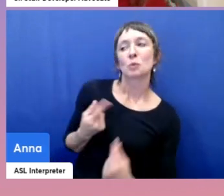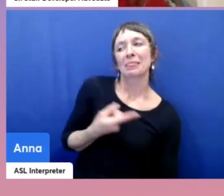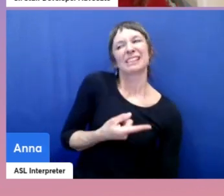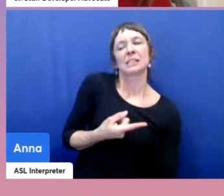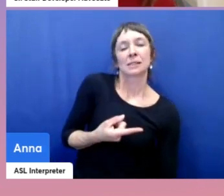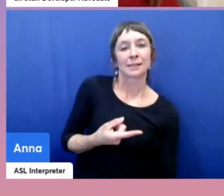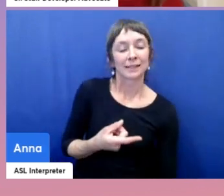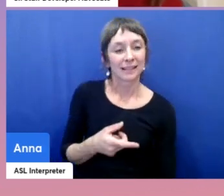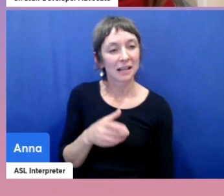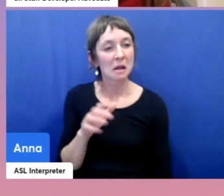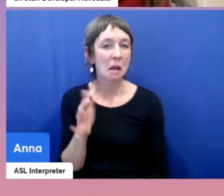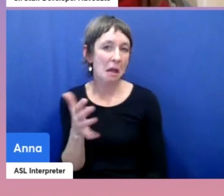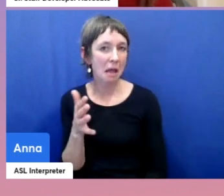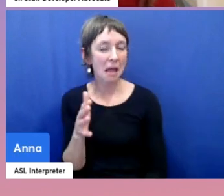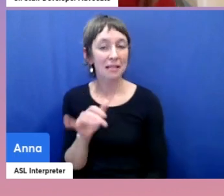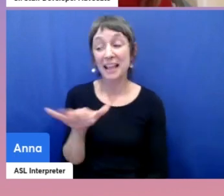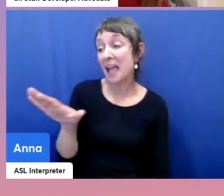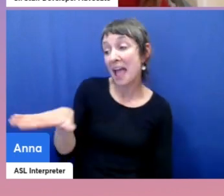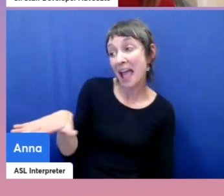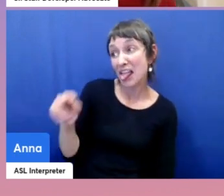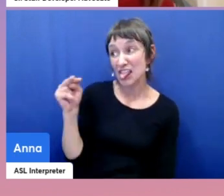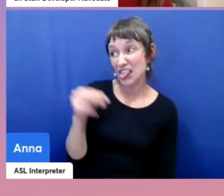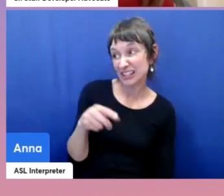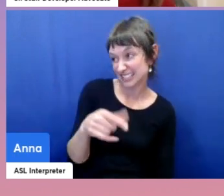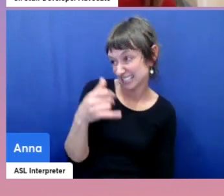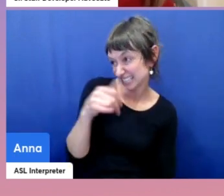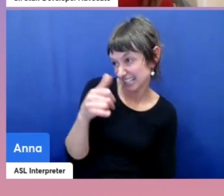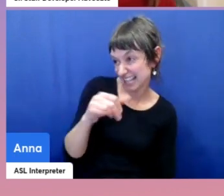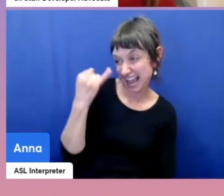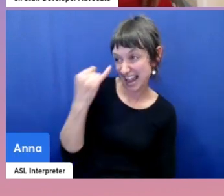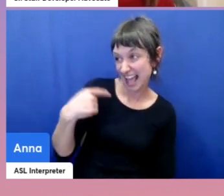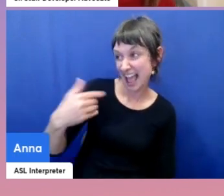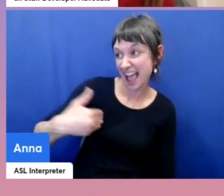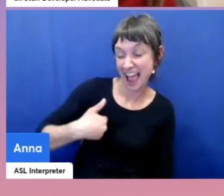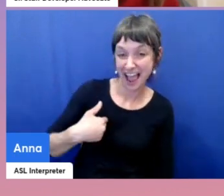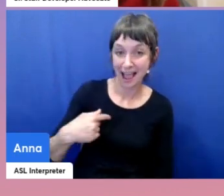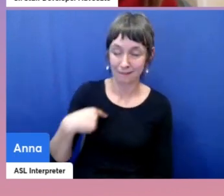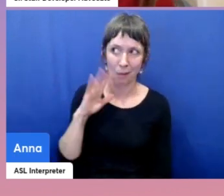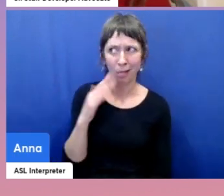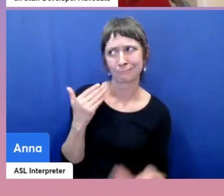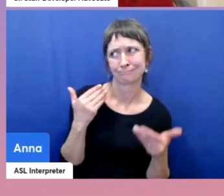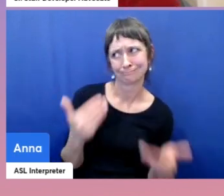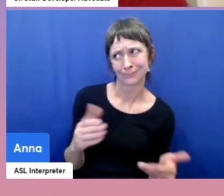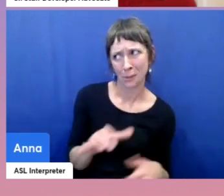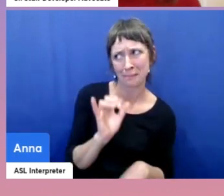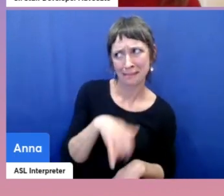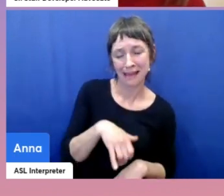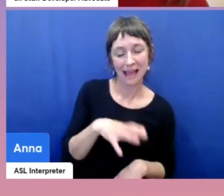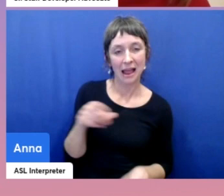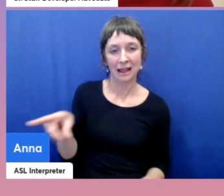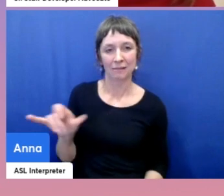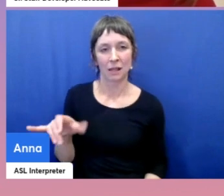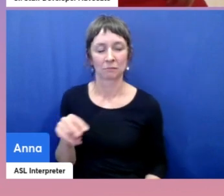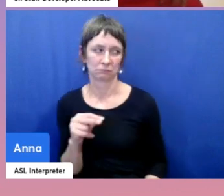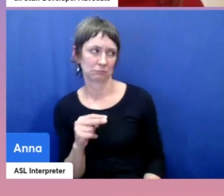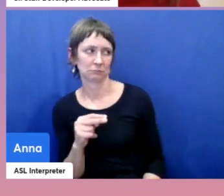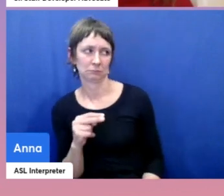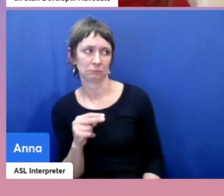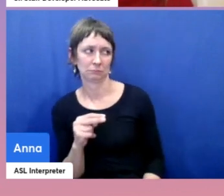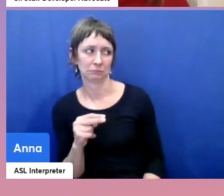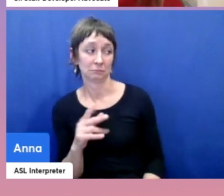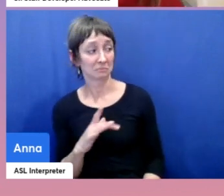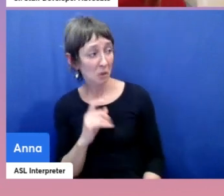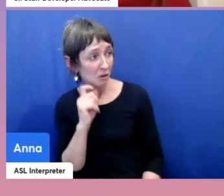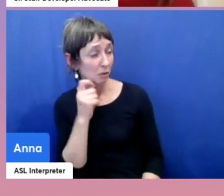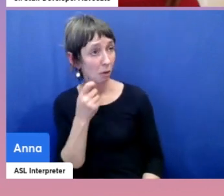And it was kind of a, hey, look at this ridiculous idea that I had. I'm totally going to go through with it. And he's like, cool, down